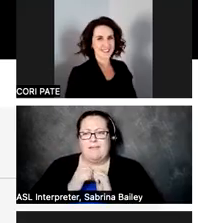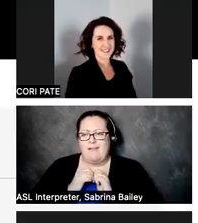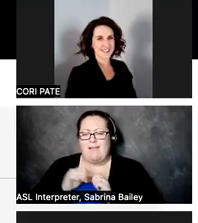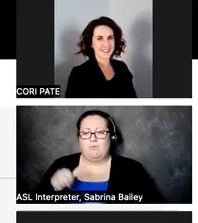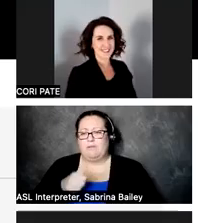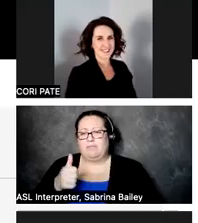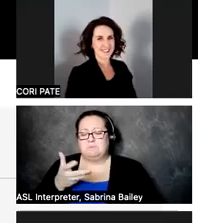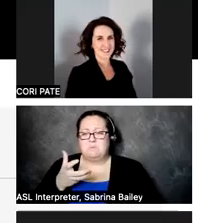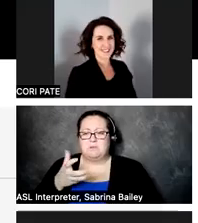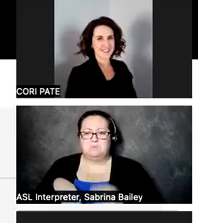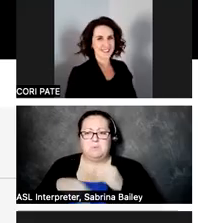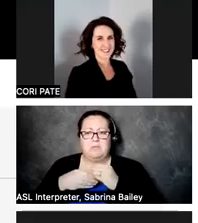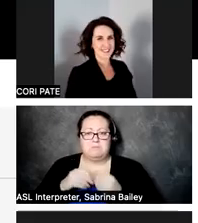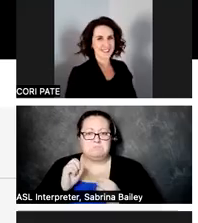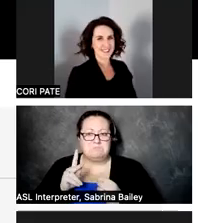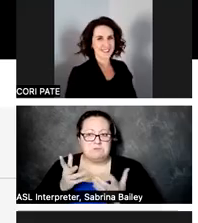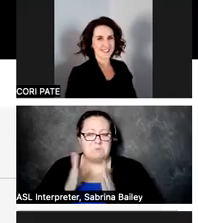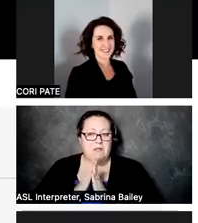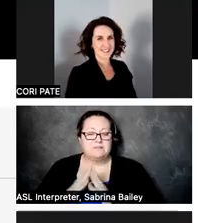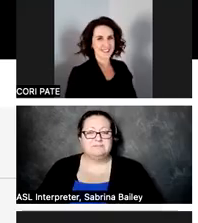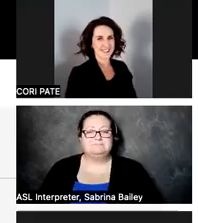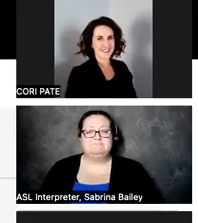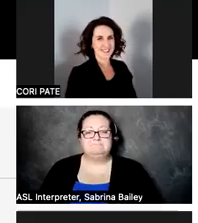anything that you wanted to ask.